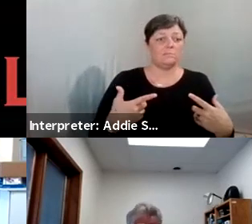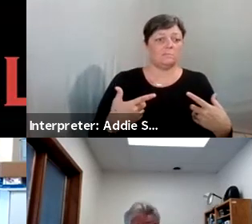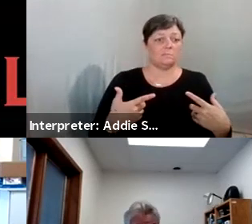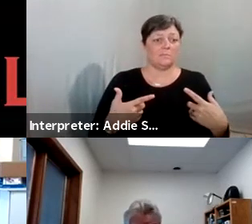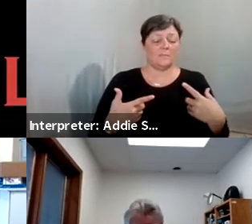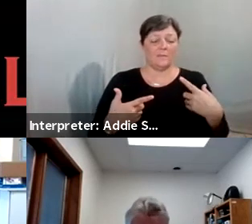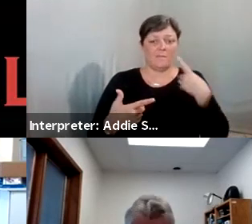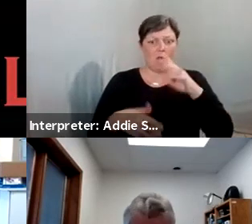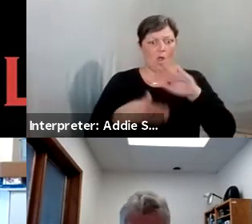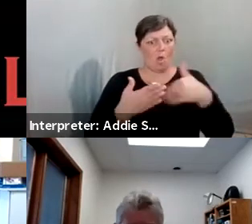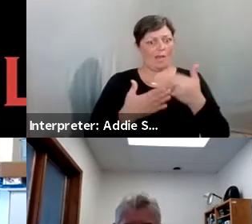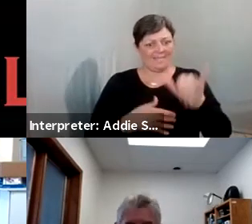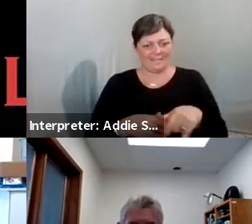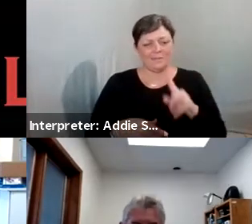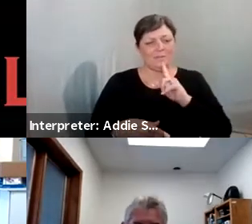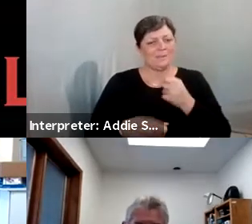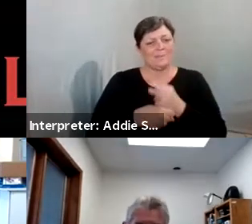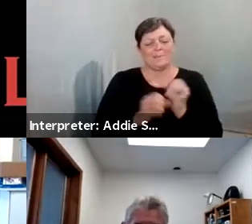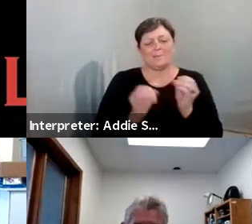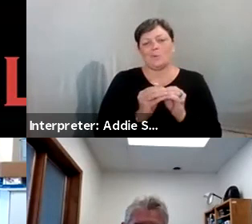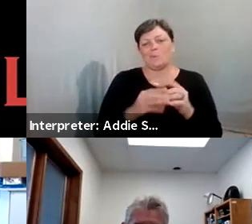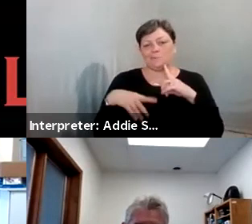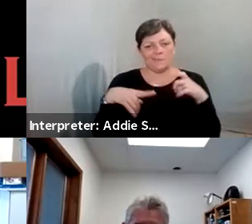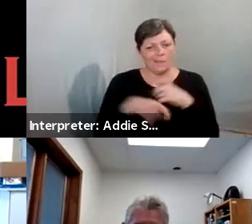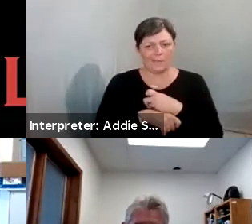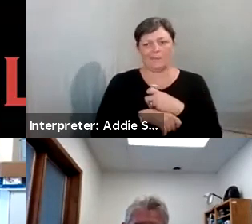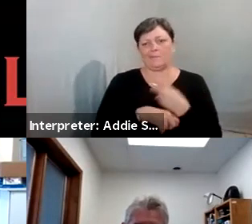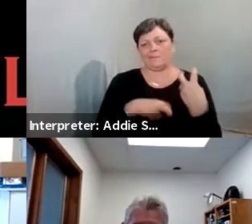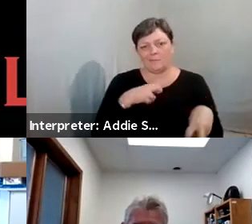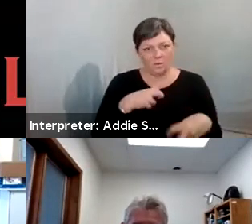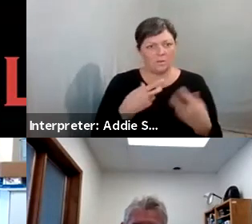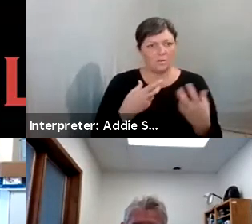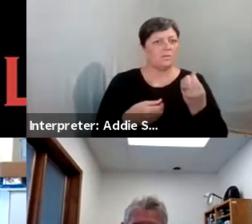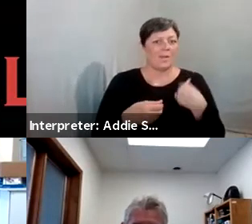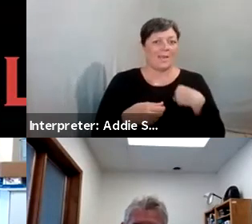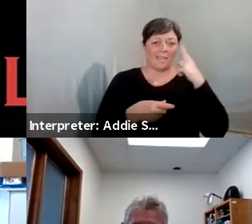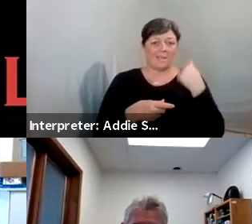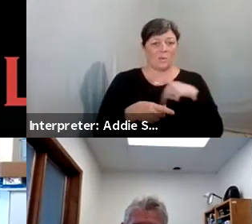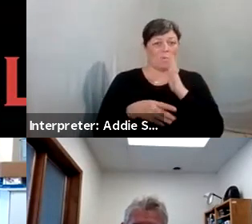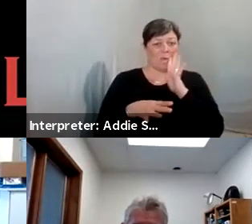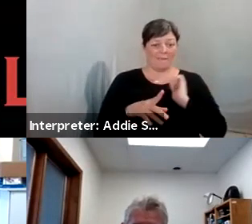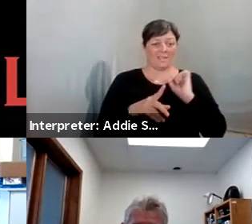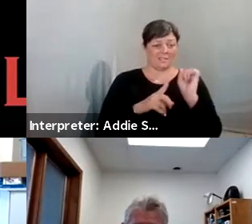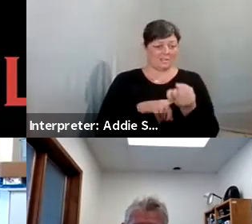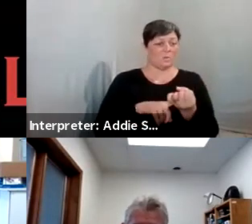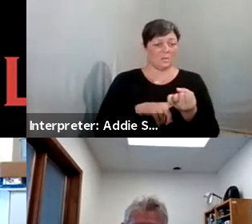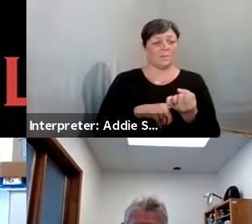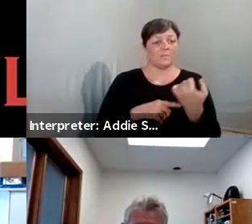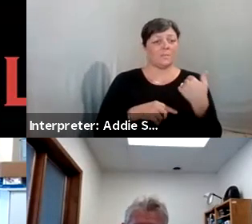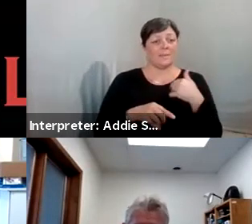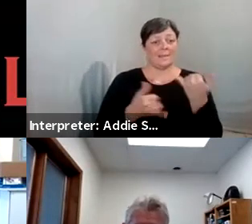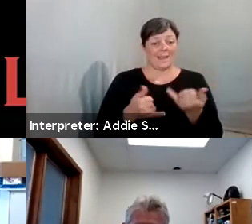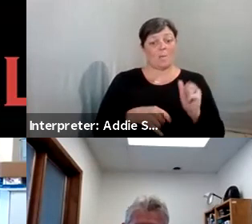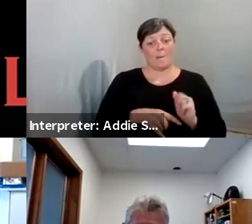all of this, and it just makes matters more complex for us too. So I think we're going to be in a situation now that we're going